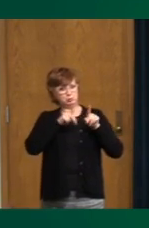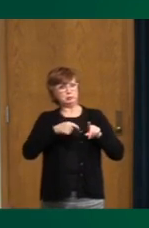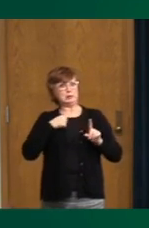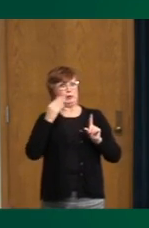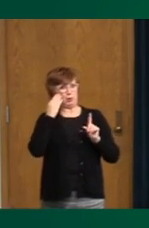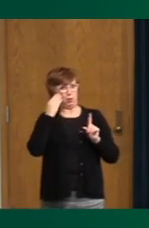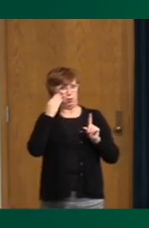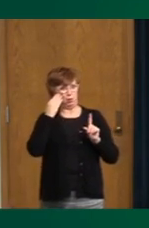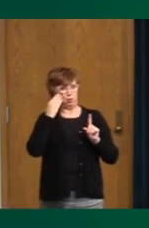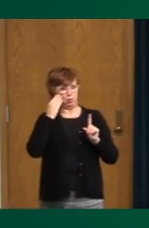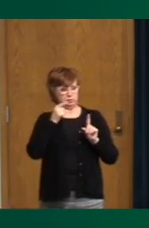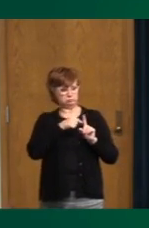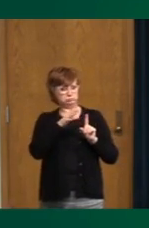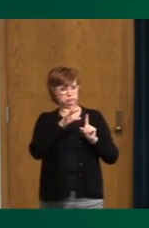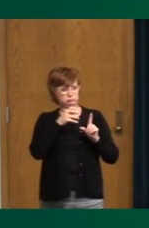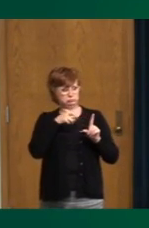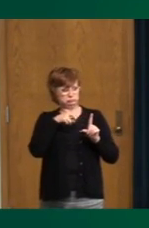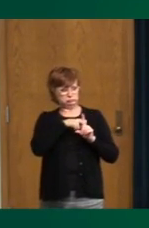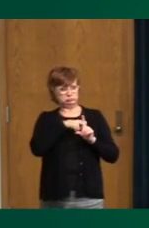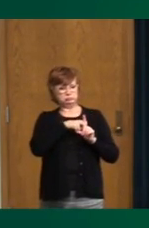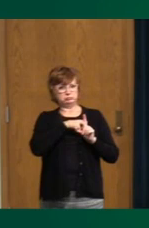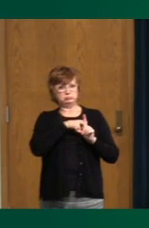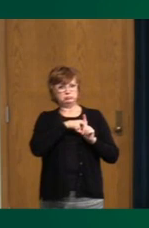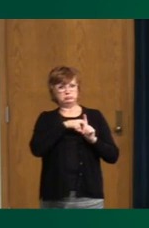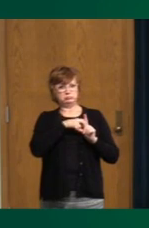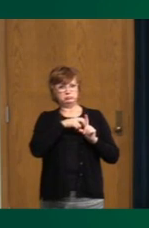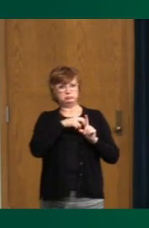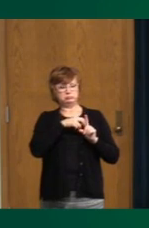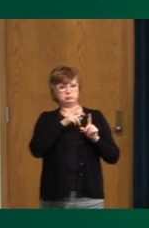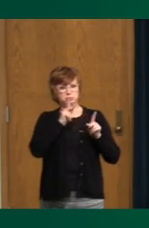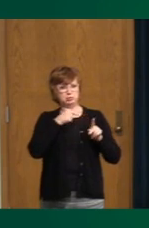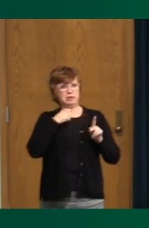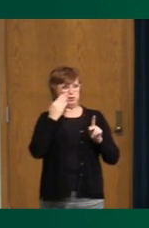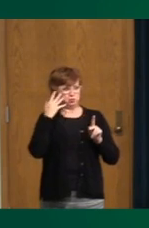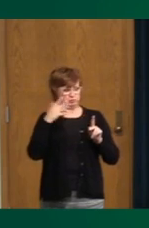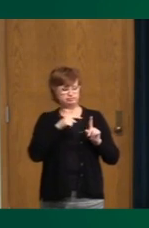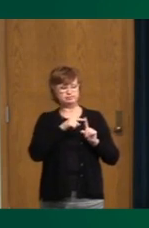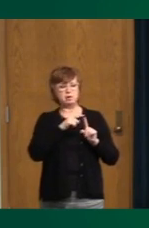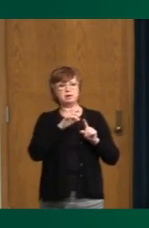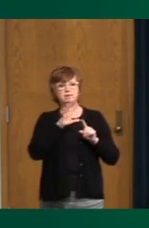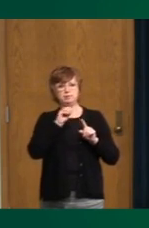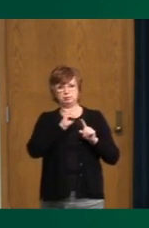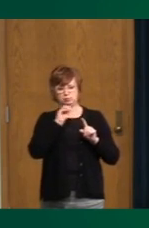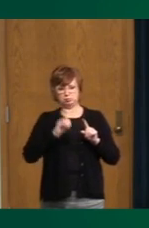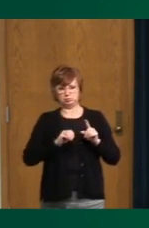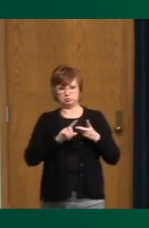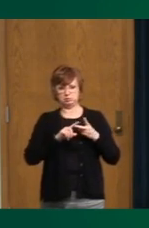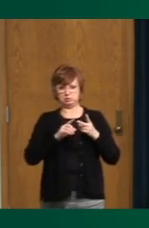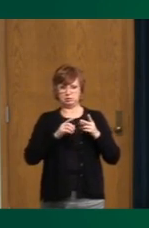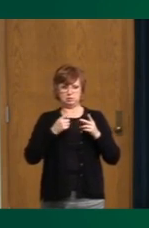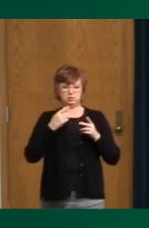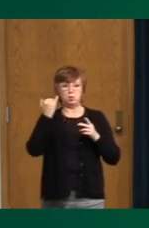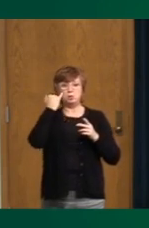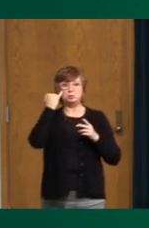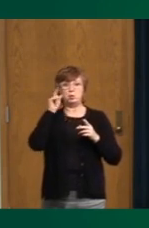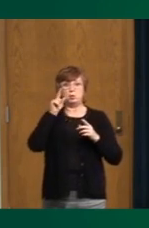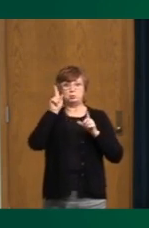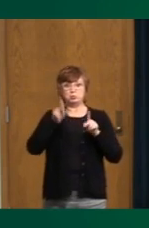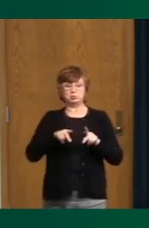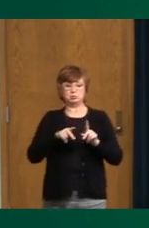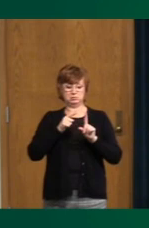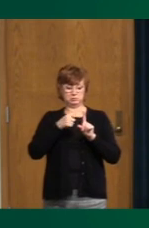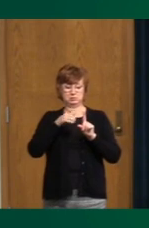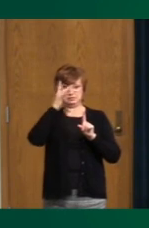And this also leads to the fact that if we have 200 cases, we generate more than 1,000 close contacts who need